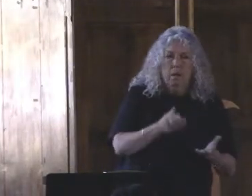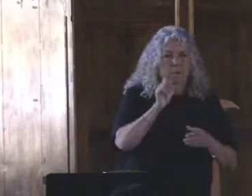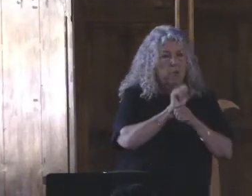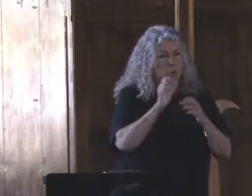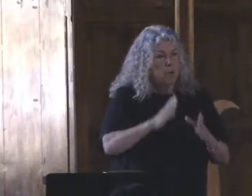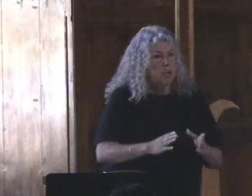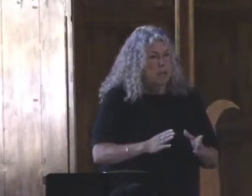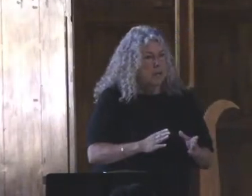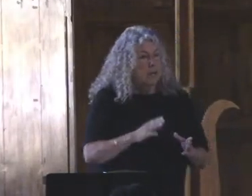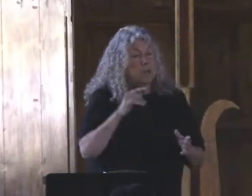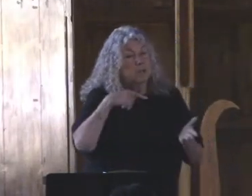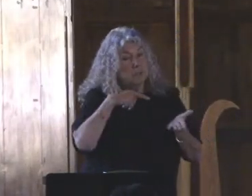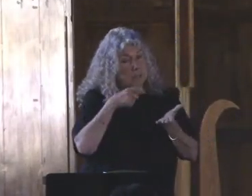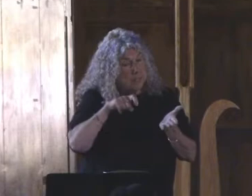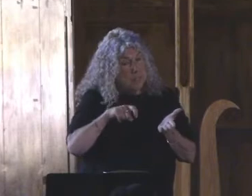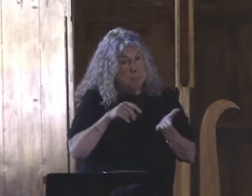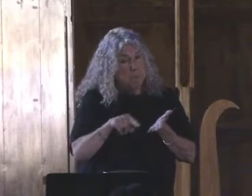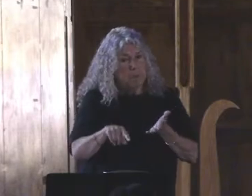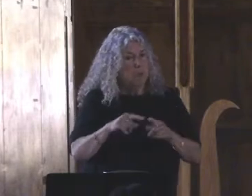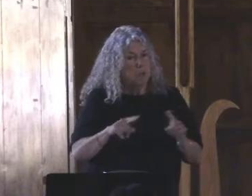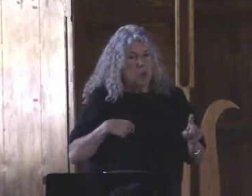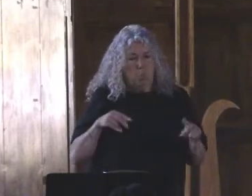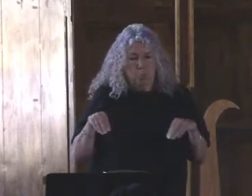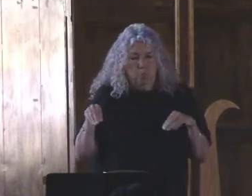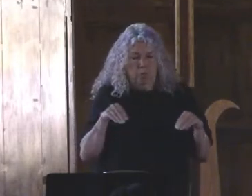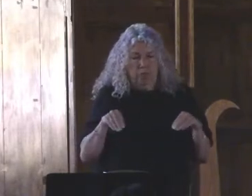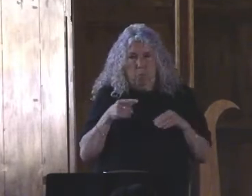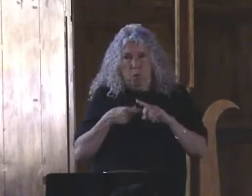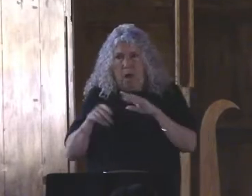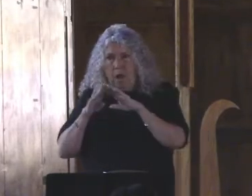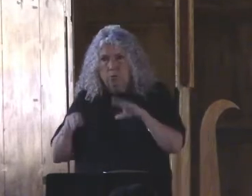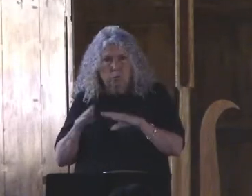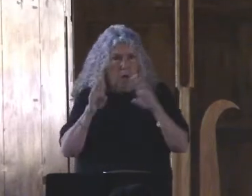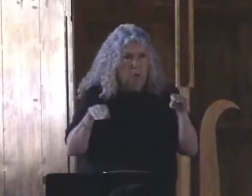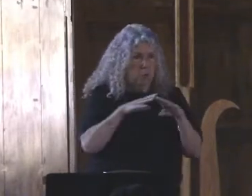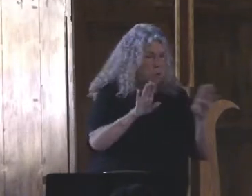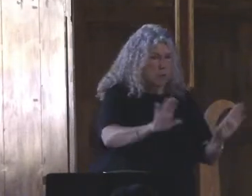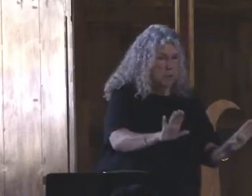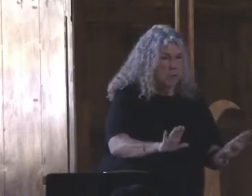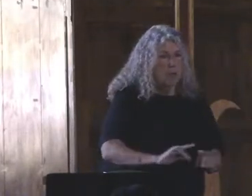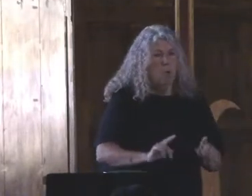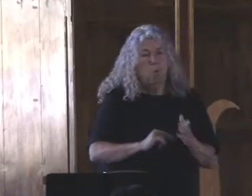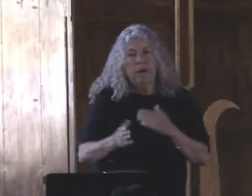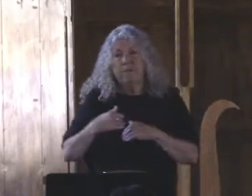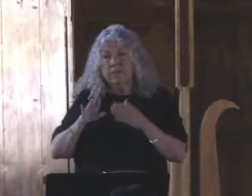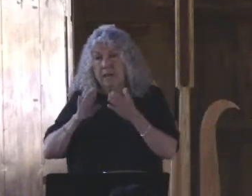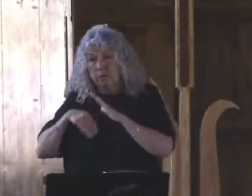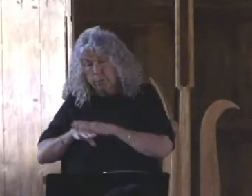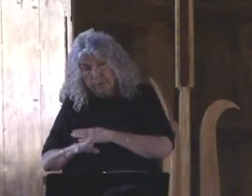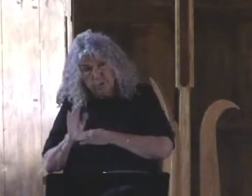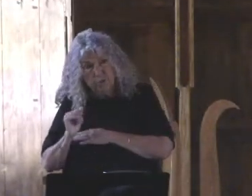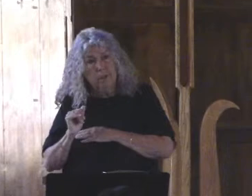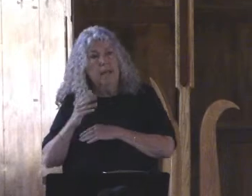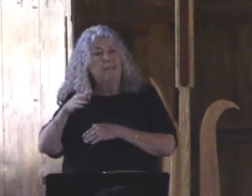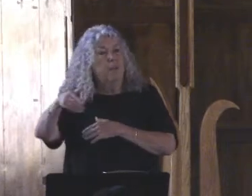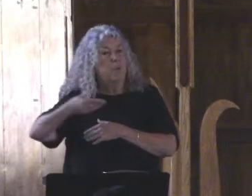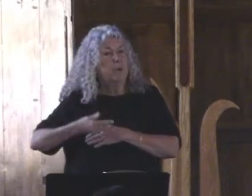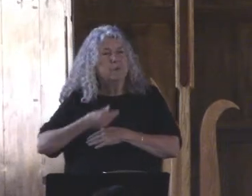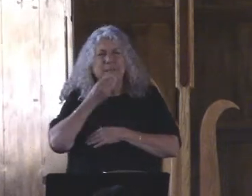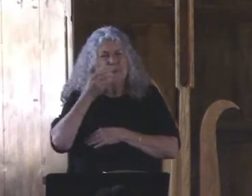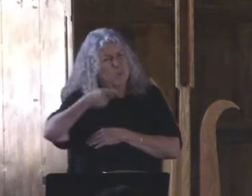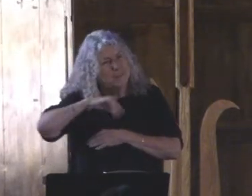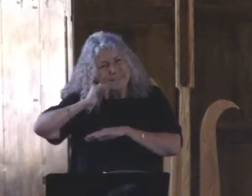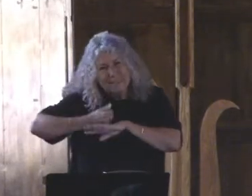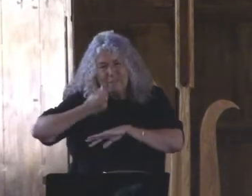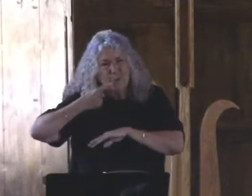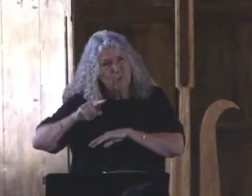laborer deserves to be paid. Do not move about from one house to another. Whatever town you enter and they welcome you, eat what is